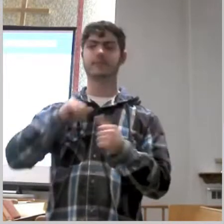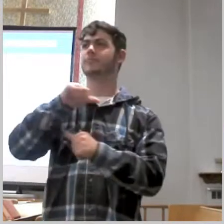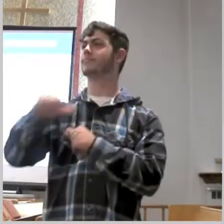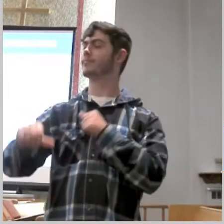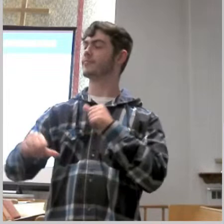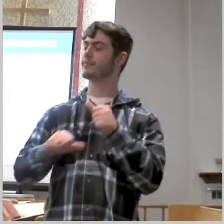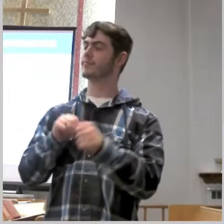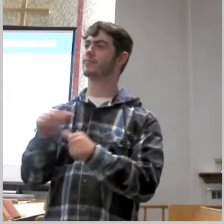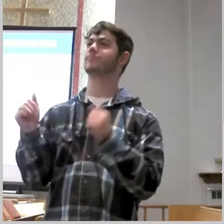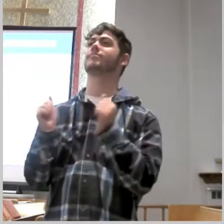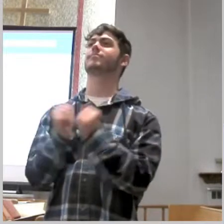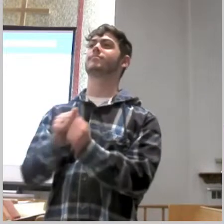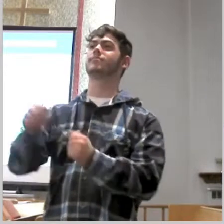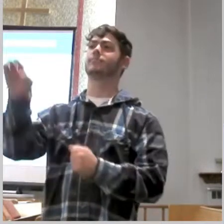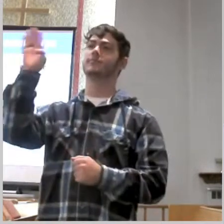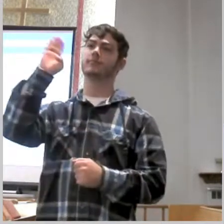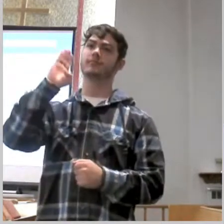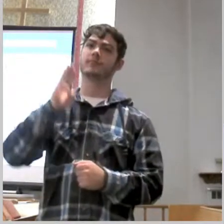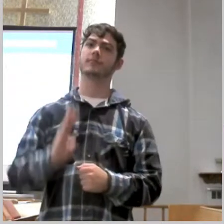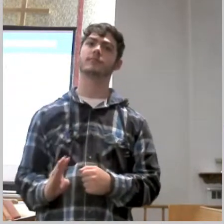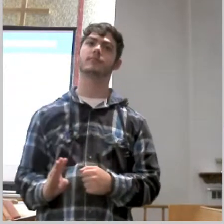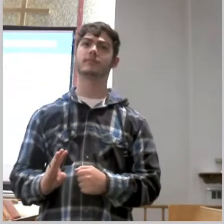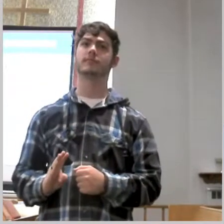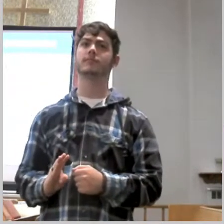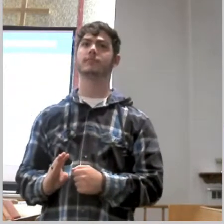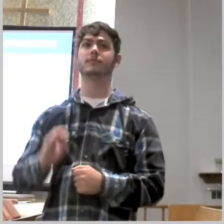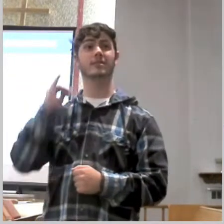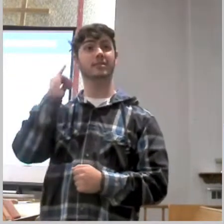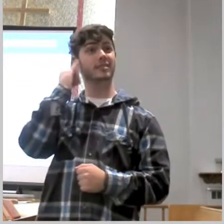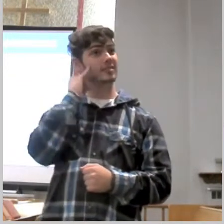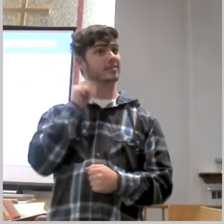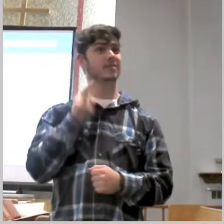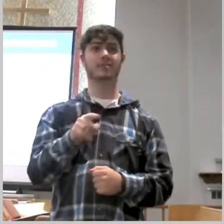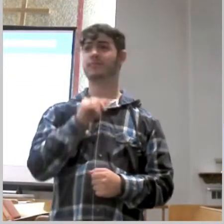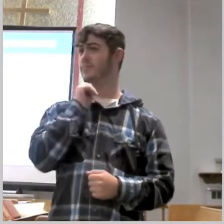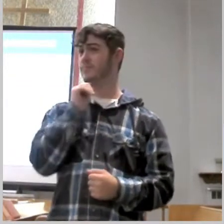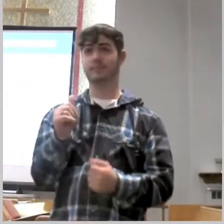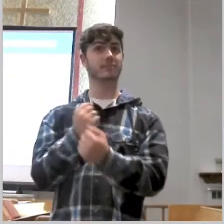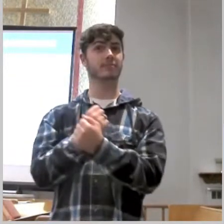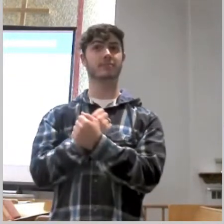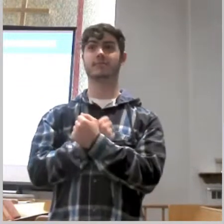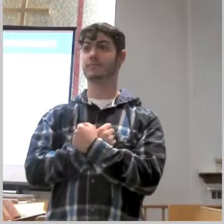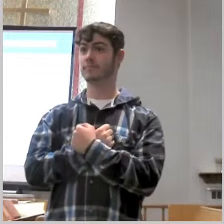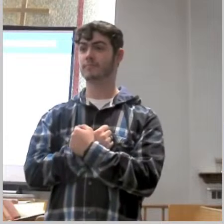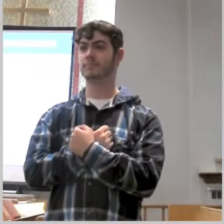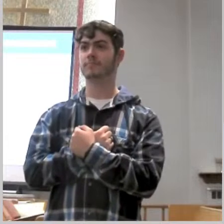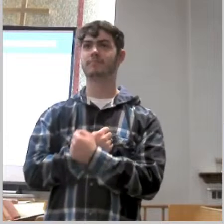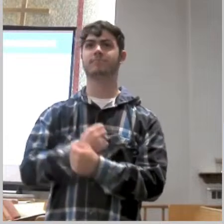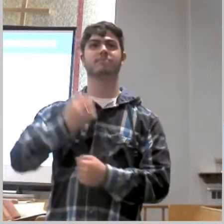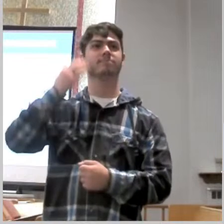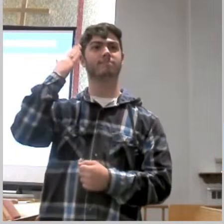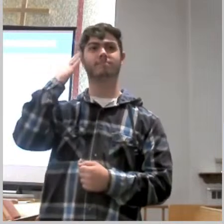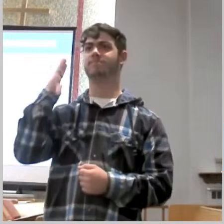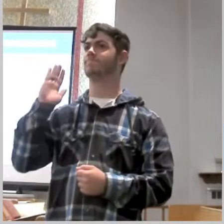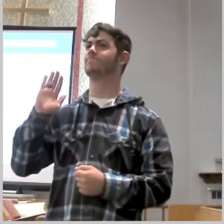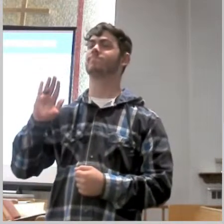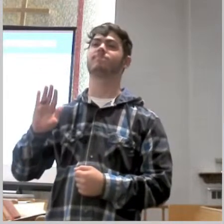God is love, God is love, God is love,